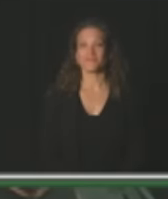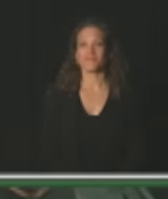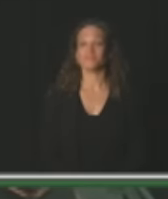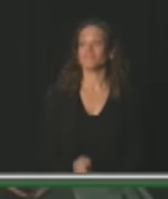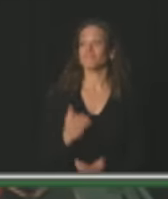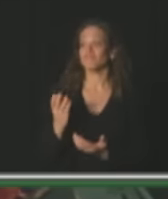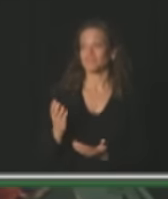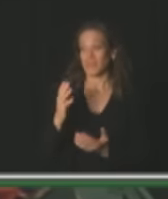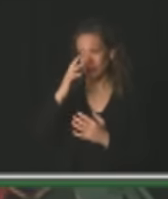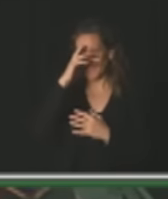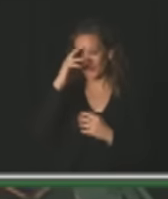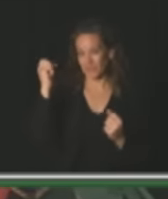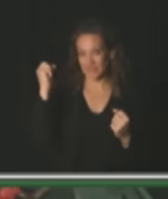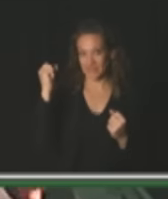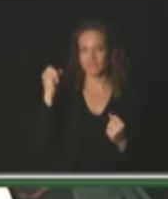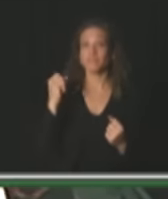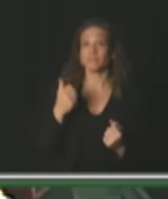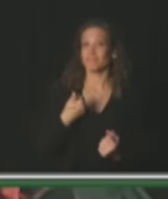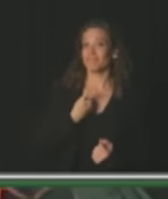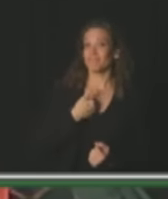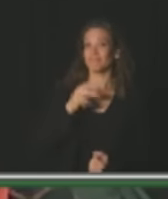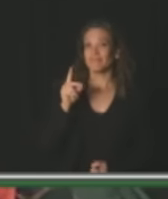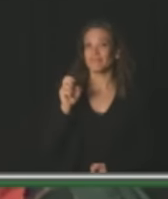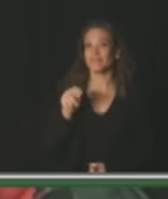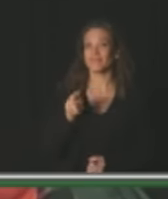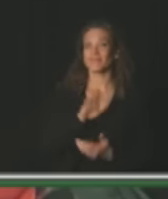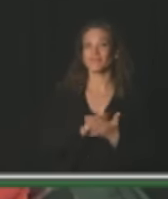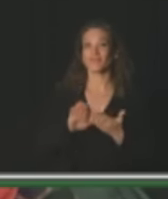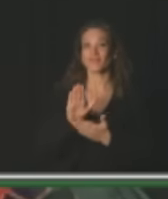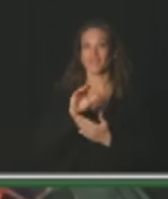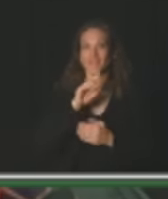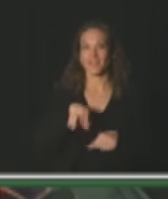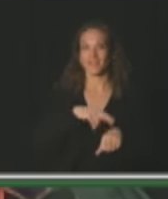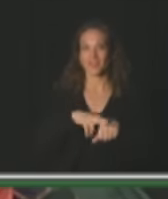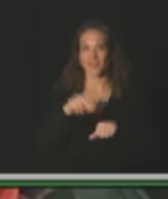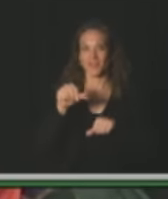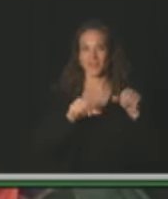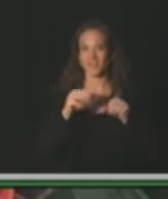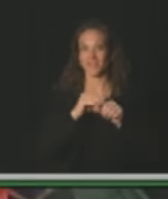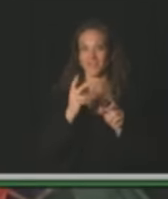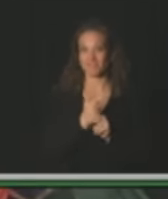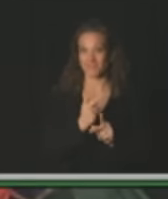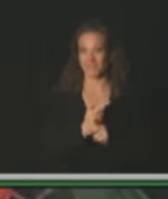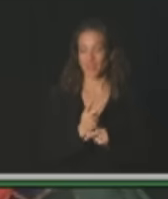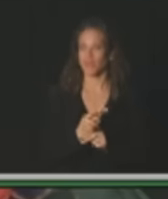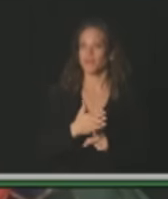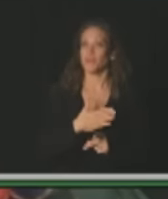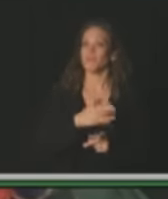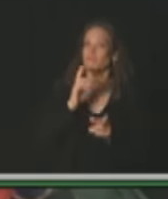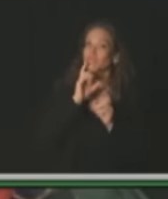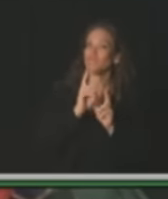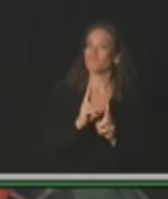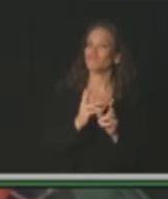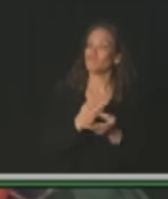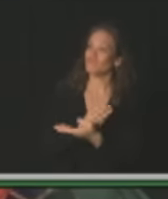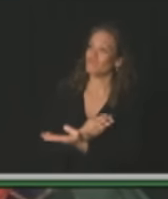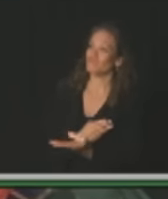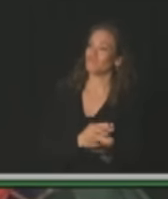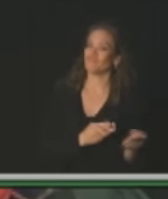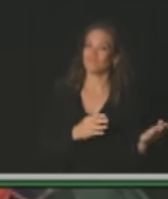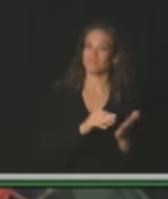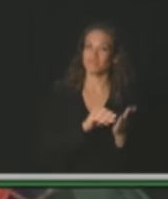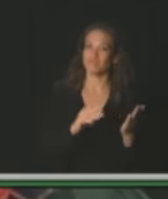Mr. President, as Dean of the College of Natural Sciences and Mathematics, it is my privilege to present these students who